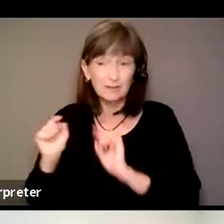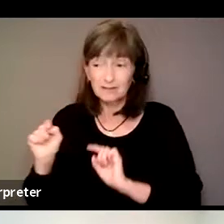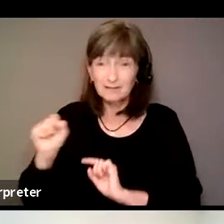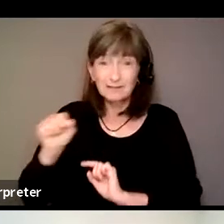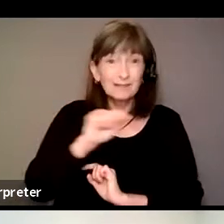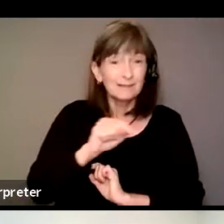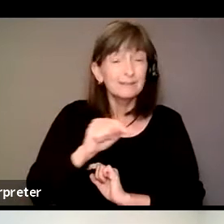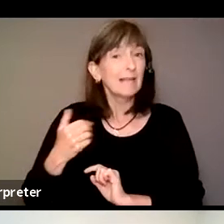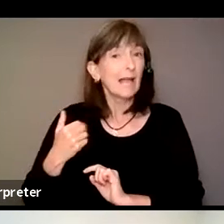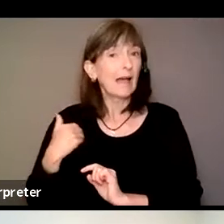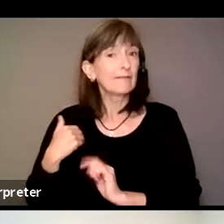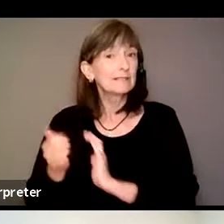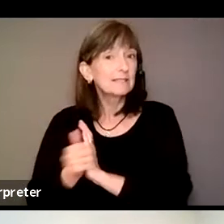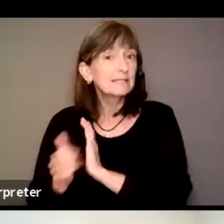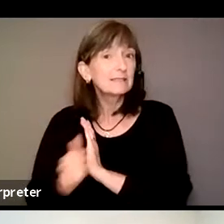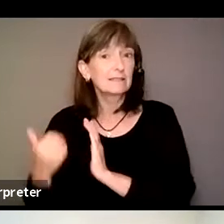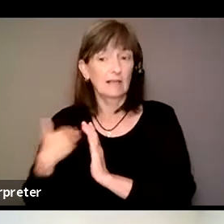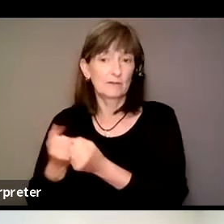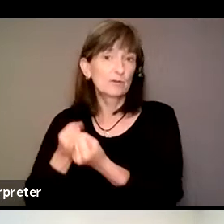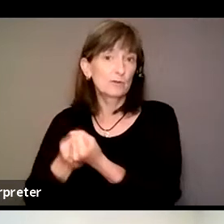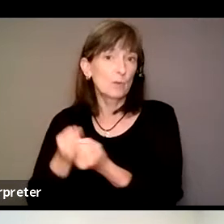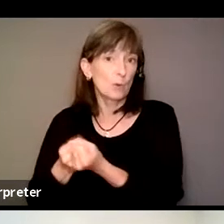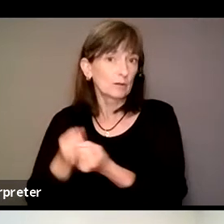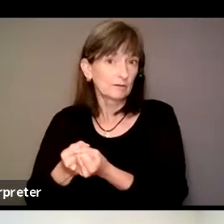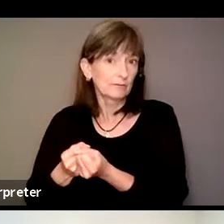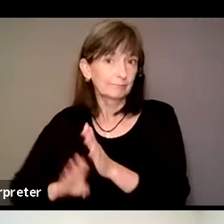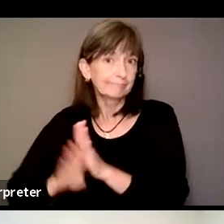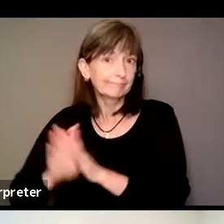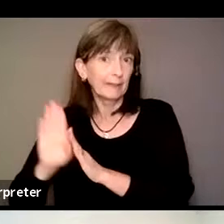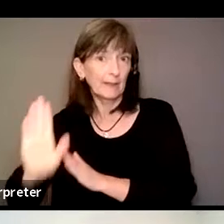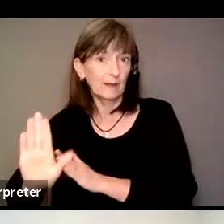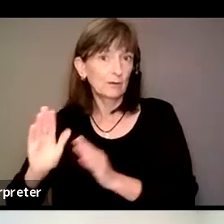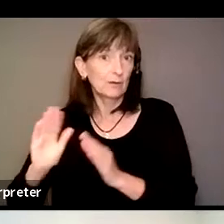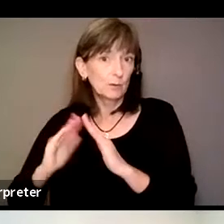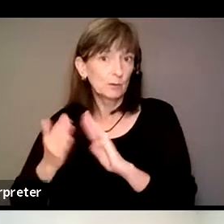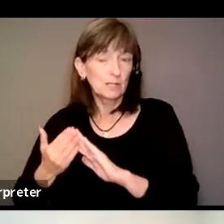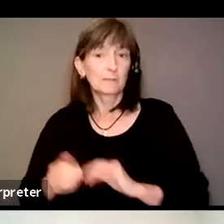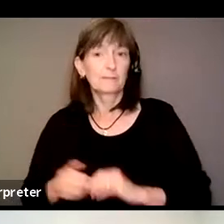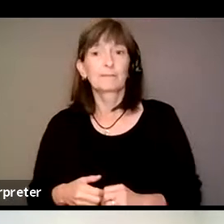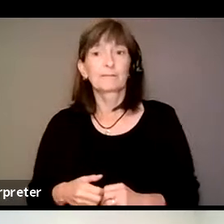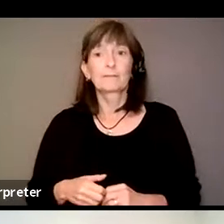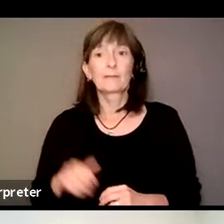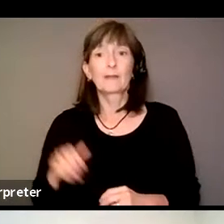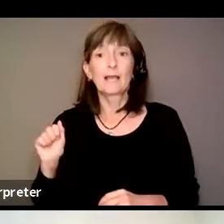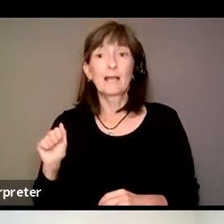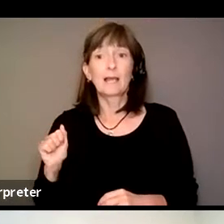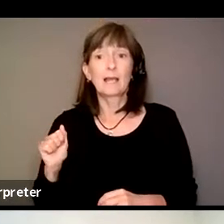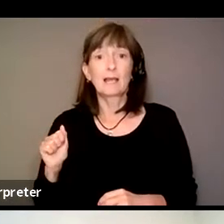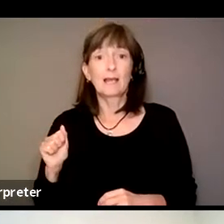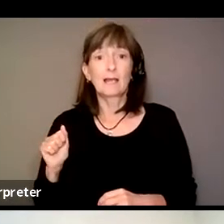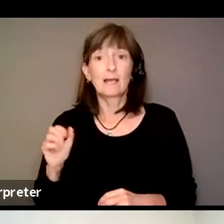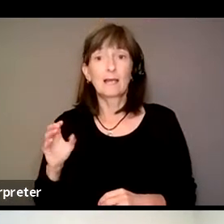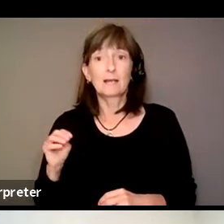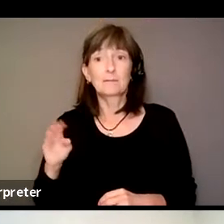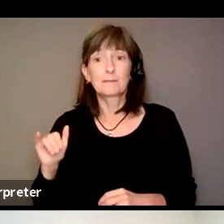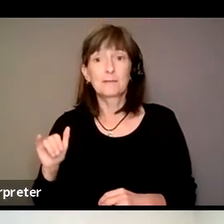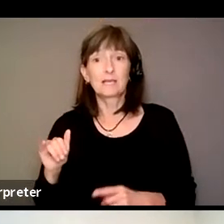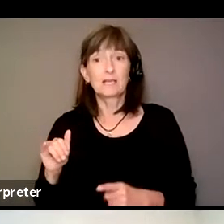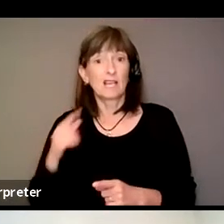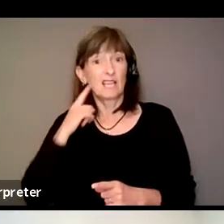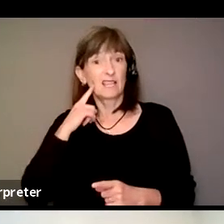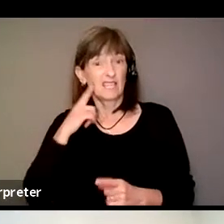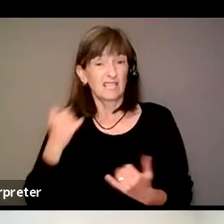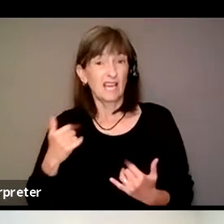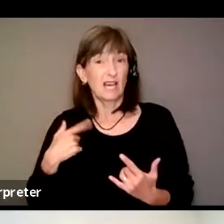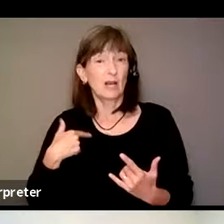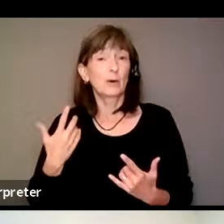things happen on the ground level. Amy, I think that's true more than ever that council, now that councils are